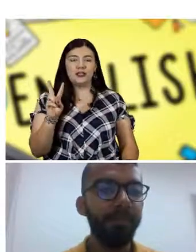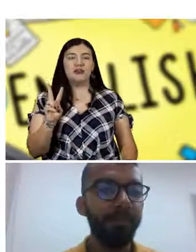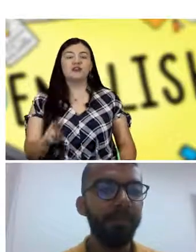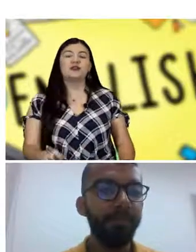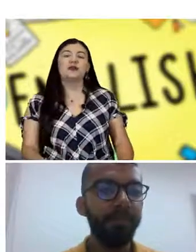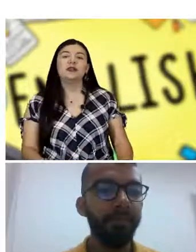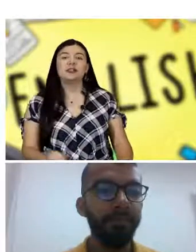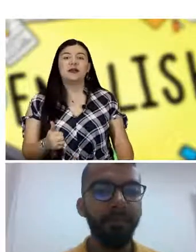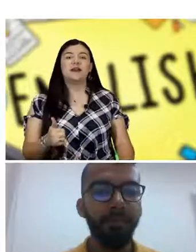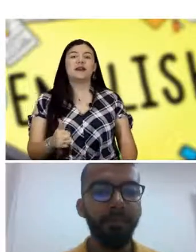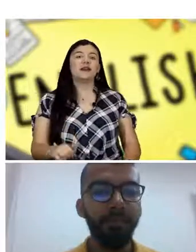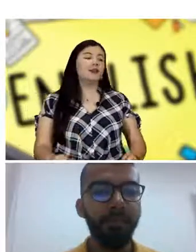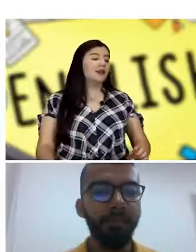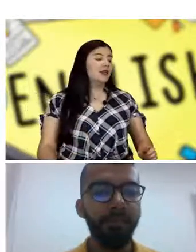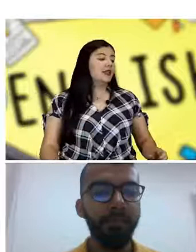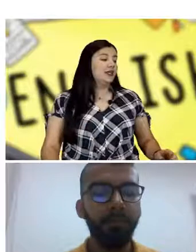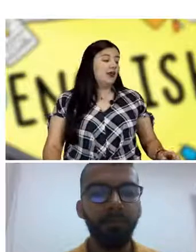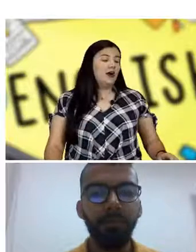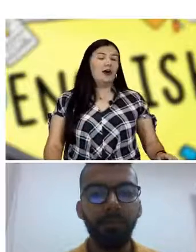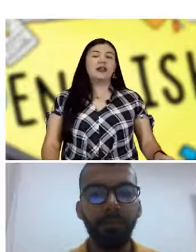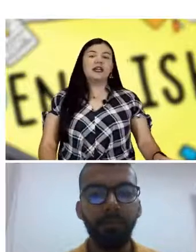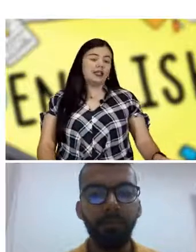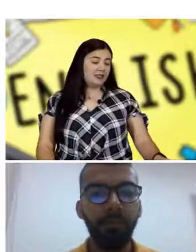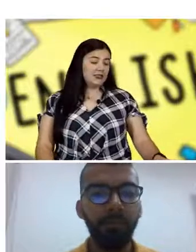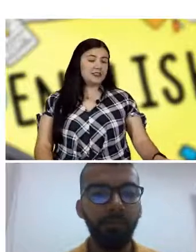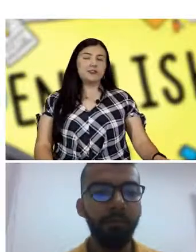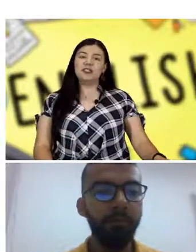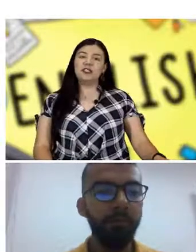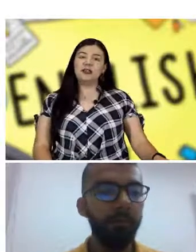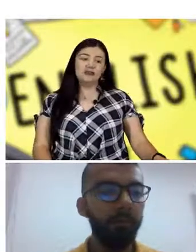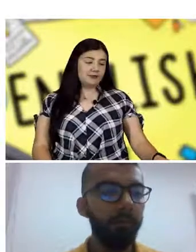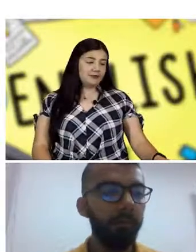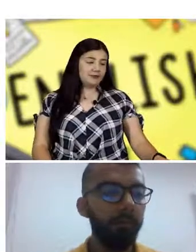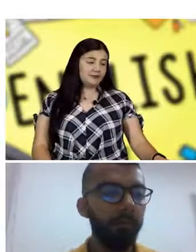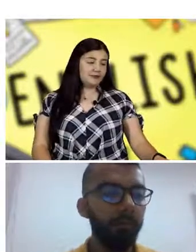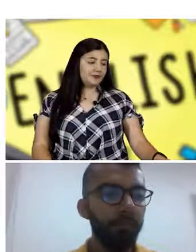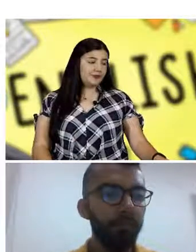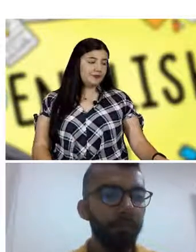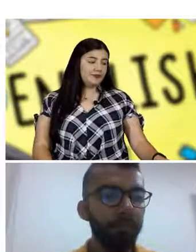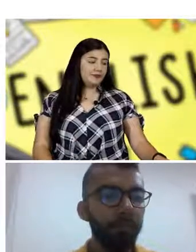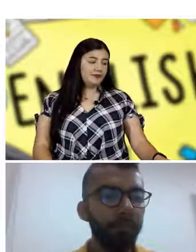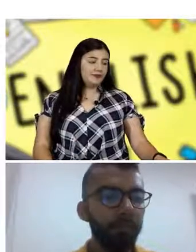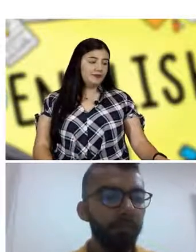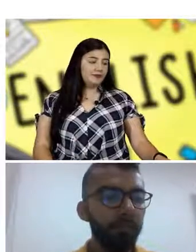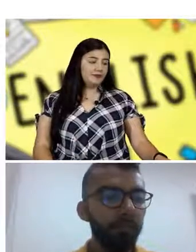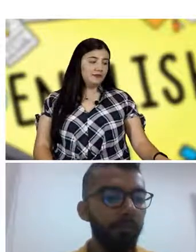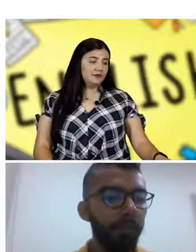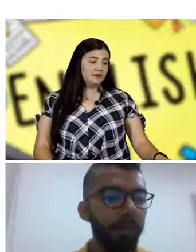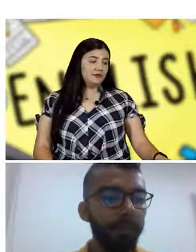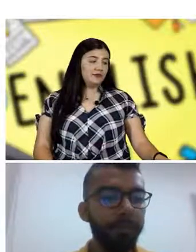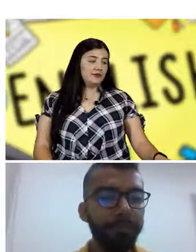Diego the other 2 points. Very good. Okay, let's continue.